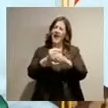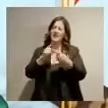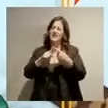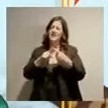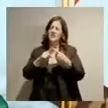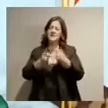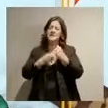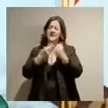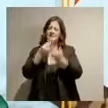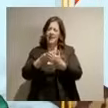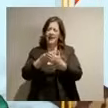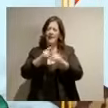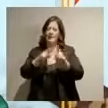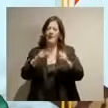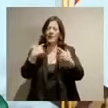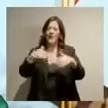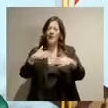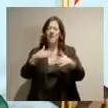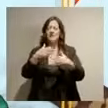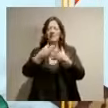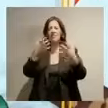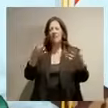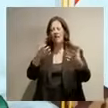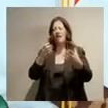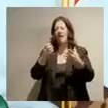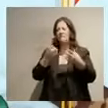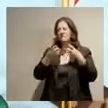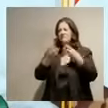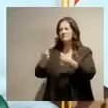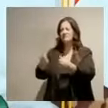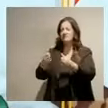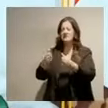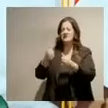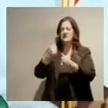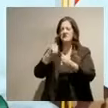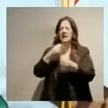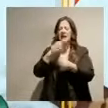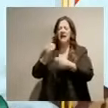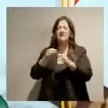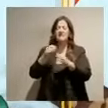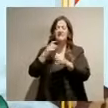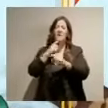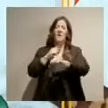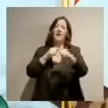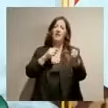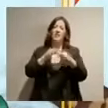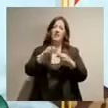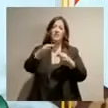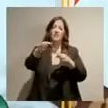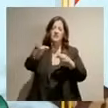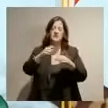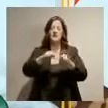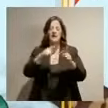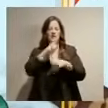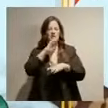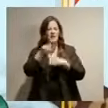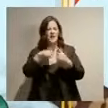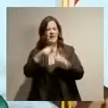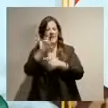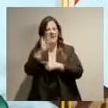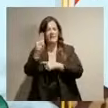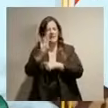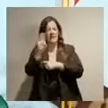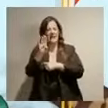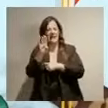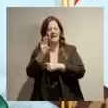of pretty massive spending deferrals that you've kind of already proposed. One is this, you know, $8 billion education funding